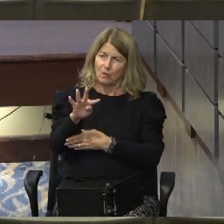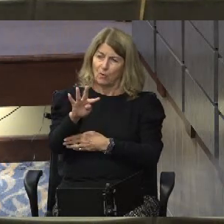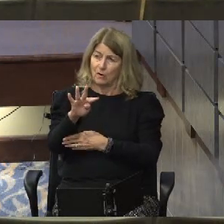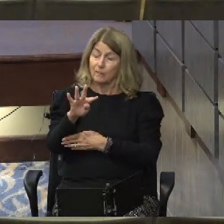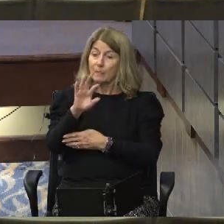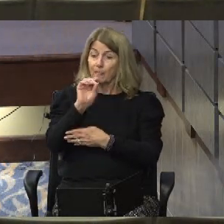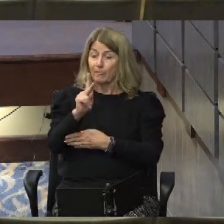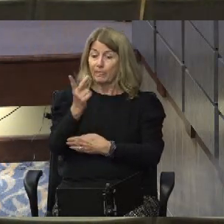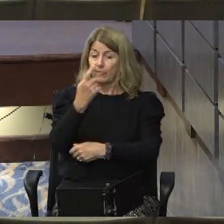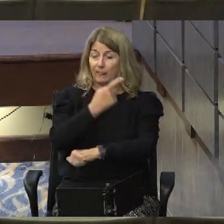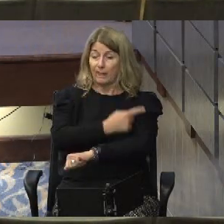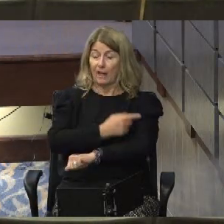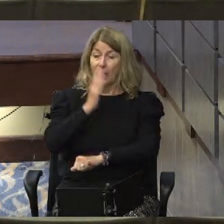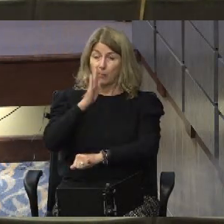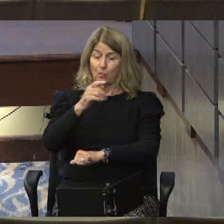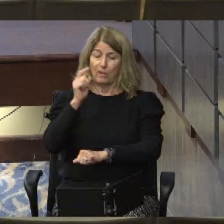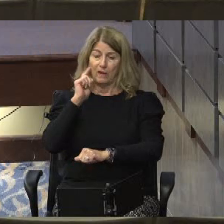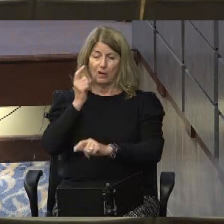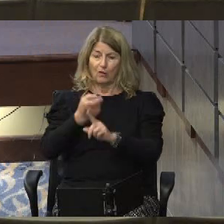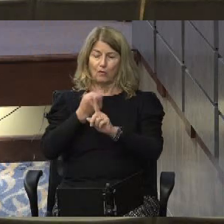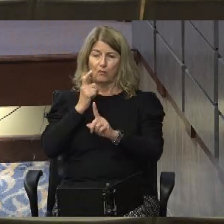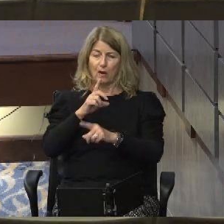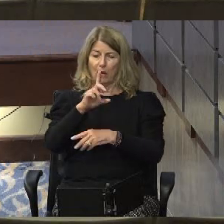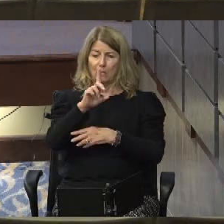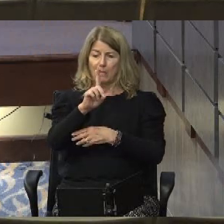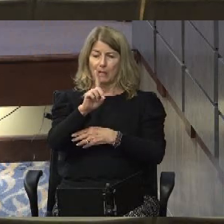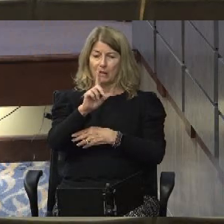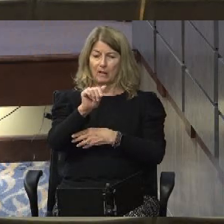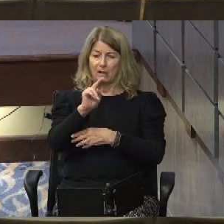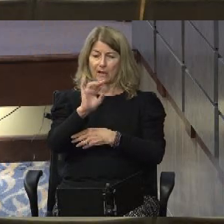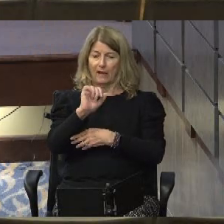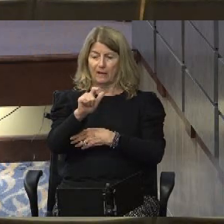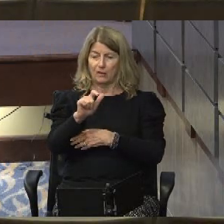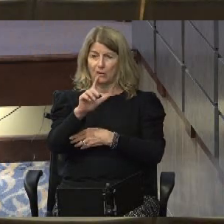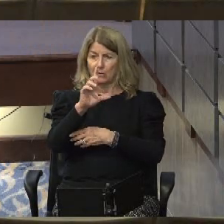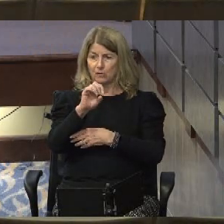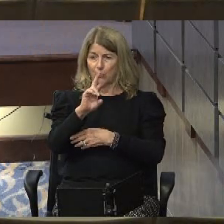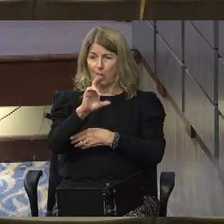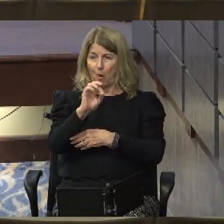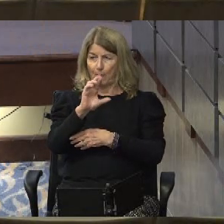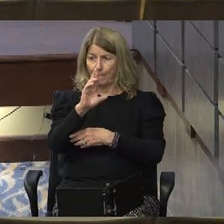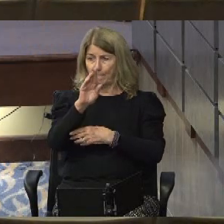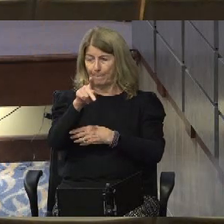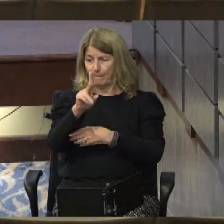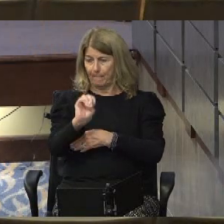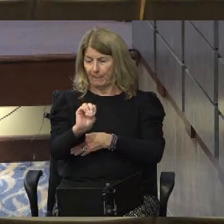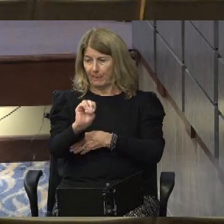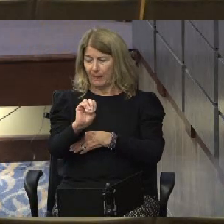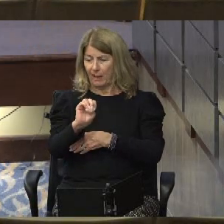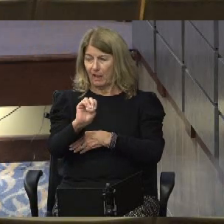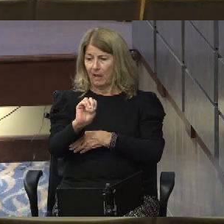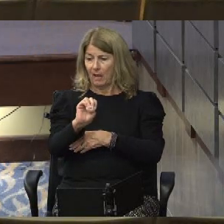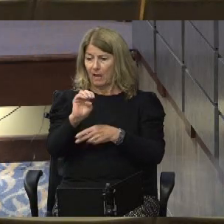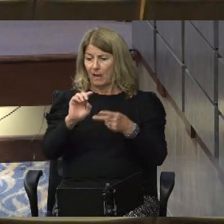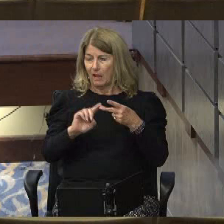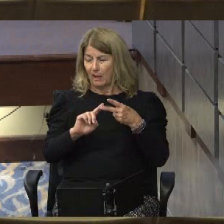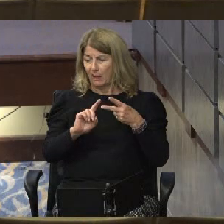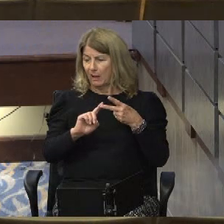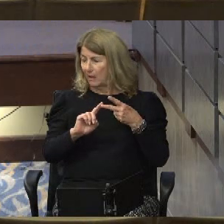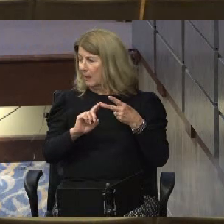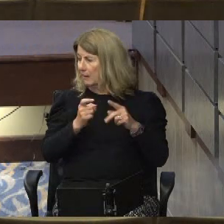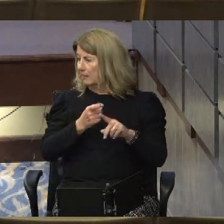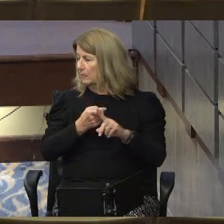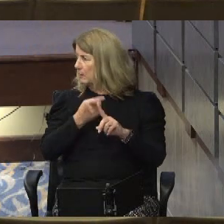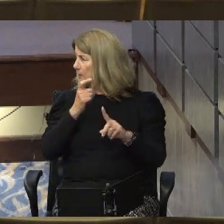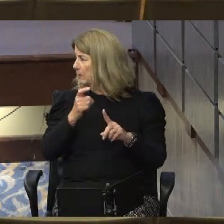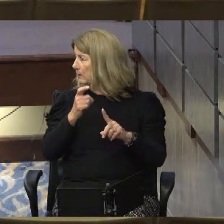Okay, today you'll hear from Daniel Giroux and Baron Bell, excuse me, from Baker Tilly, presenting a